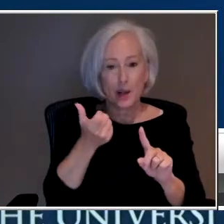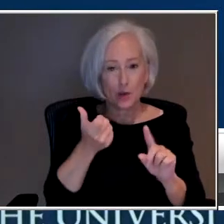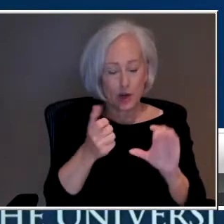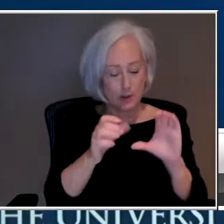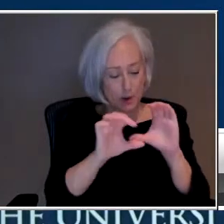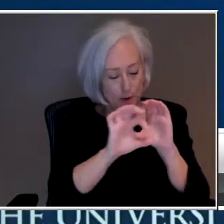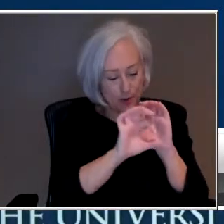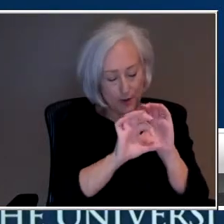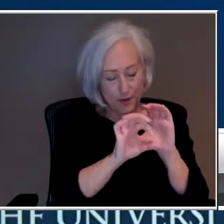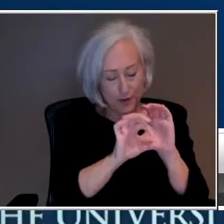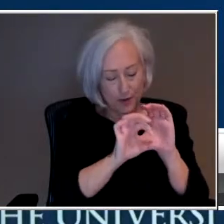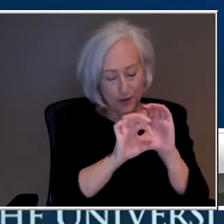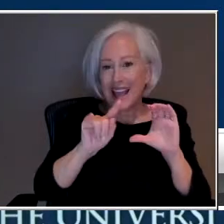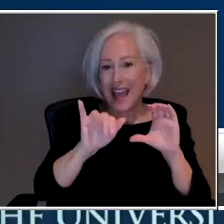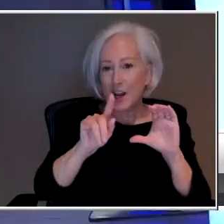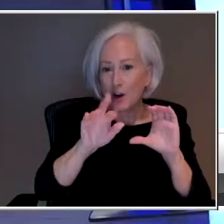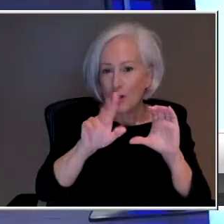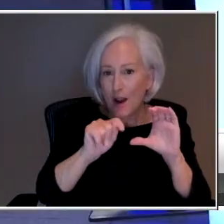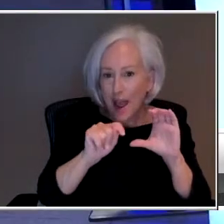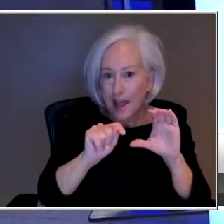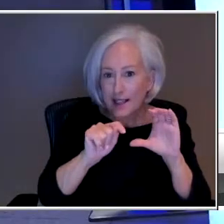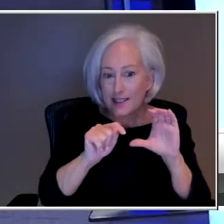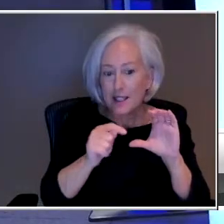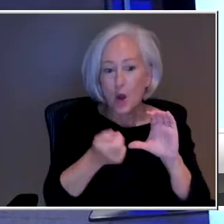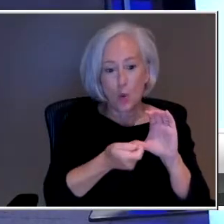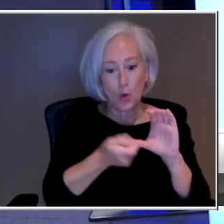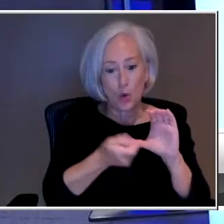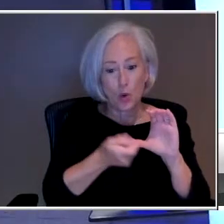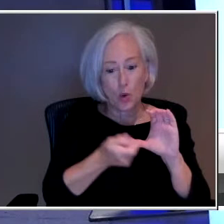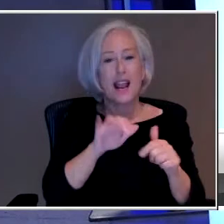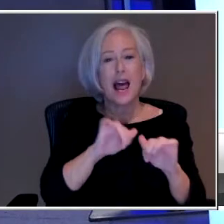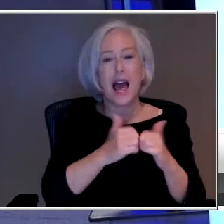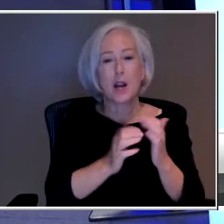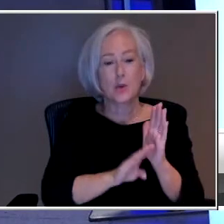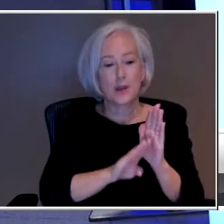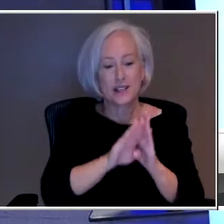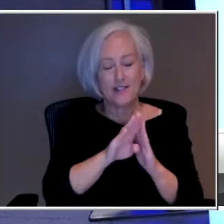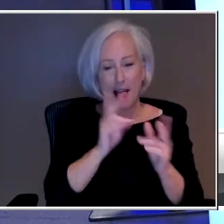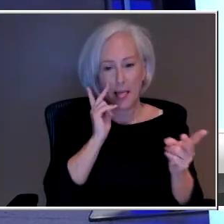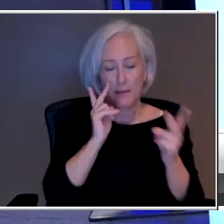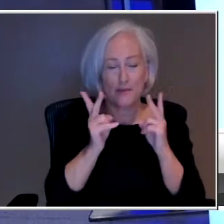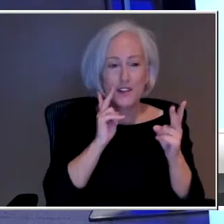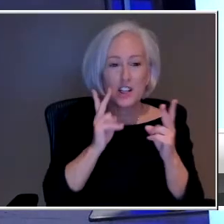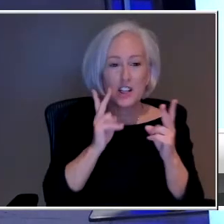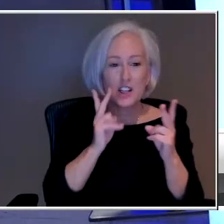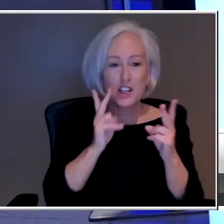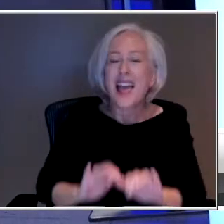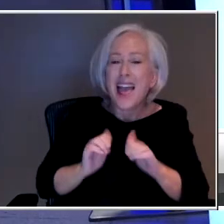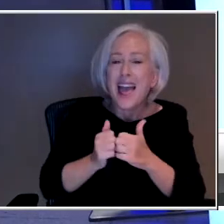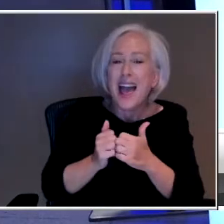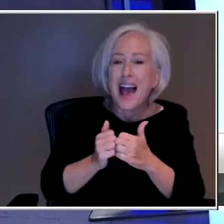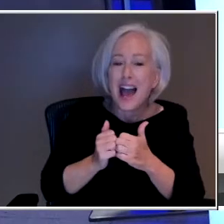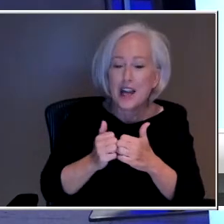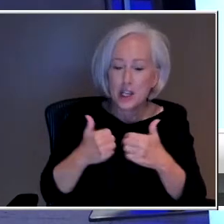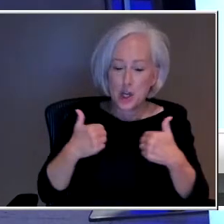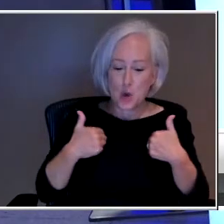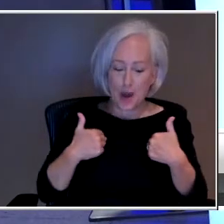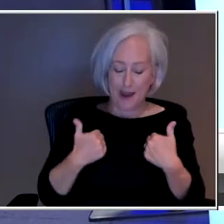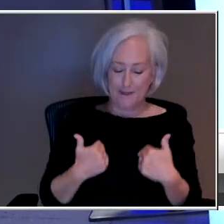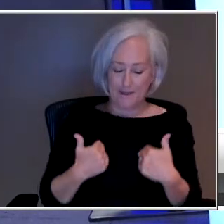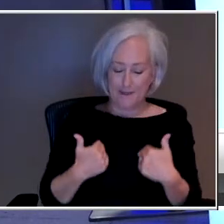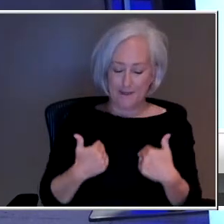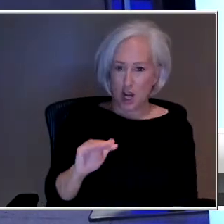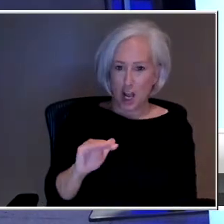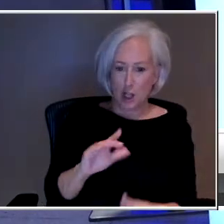sure they develop that good vision? Okay, how do you get a young child in your pediatric clinic to cooperate during exam? You really need to